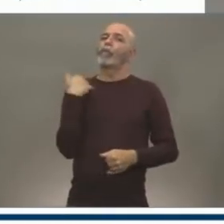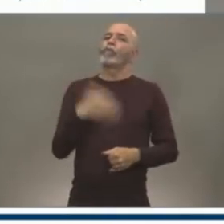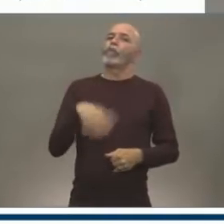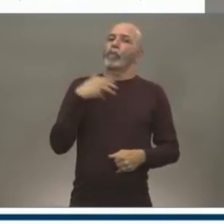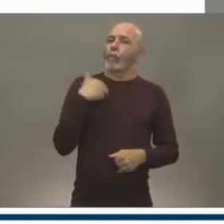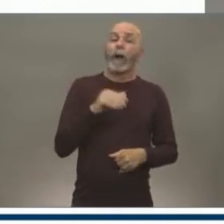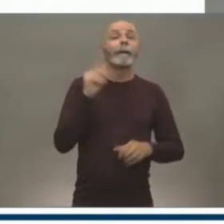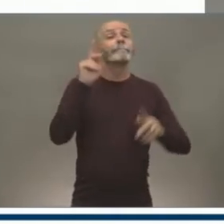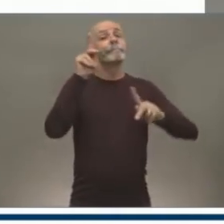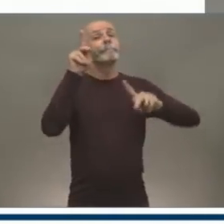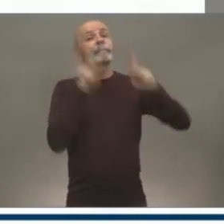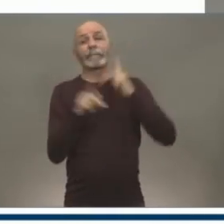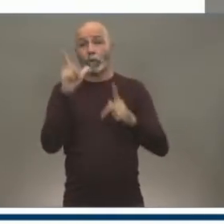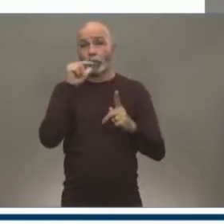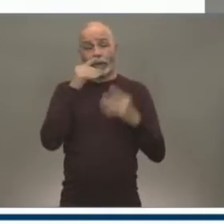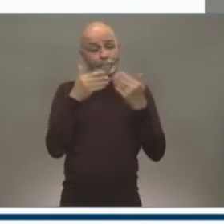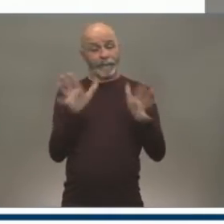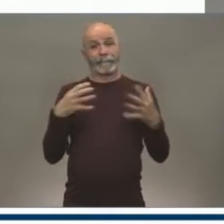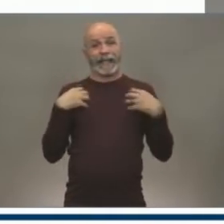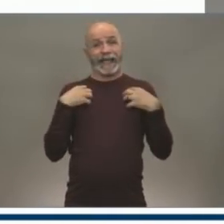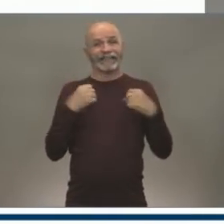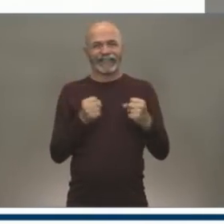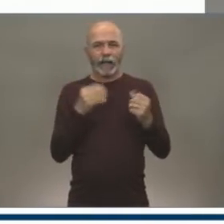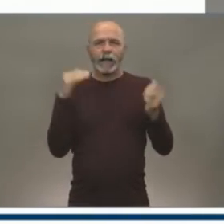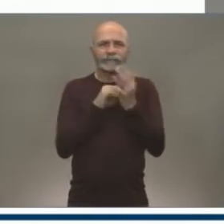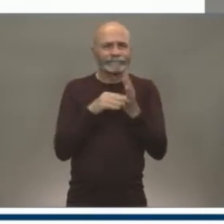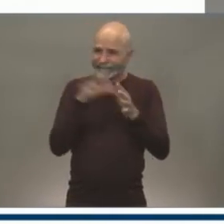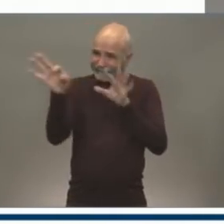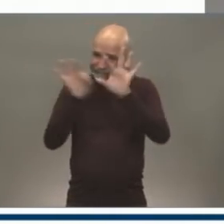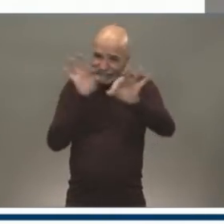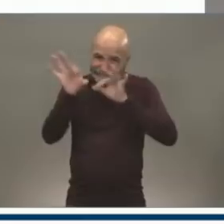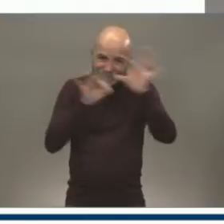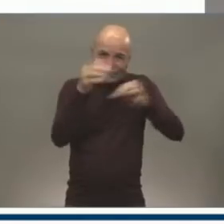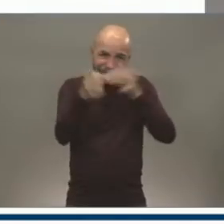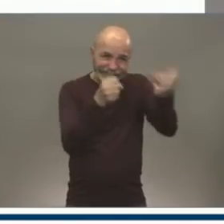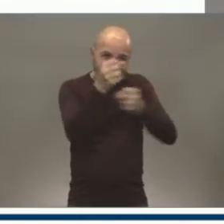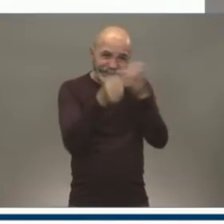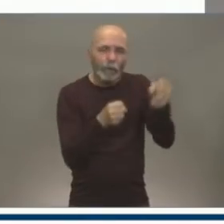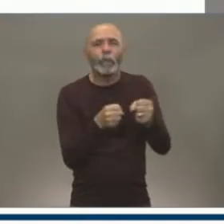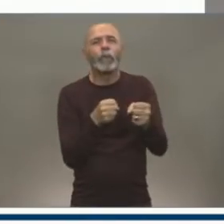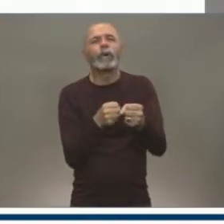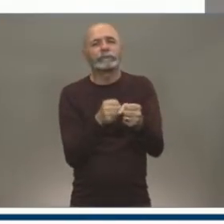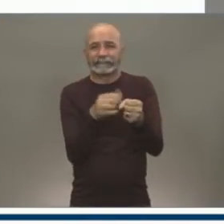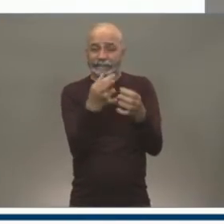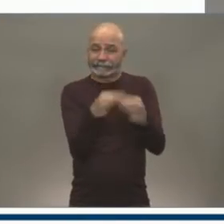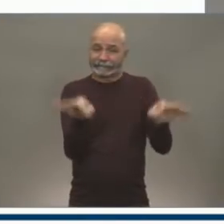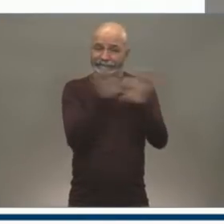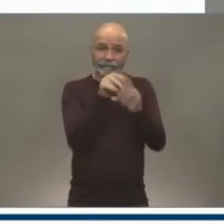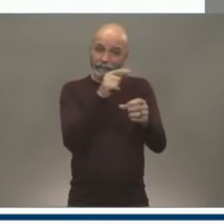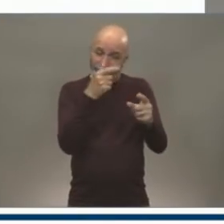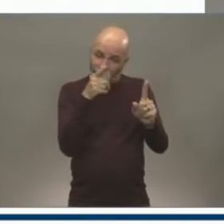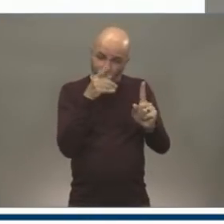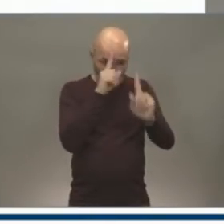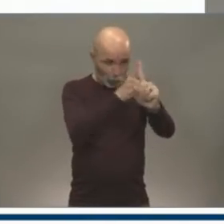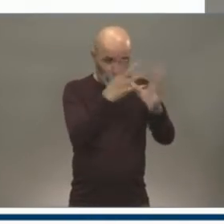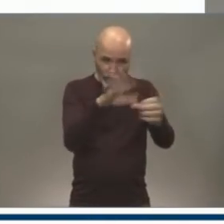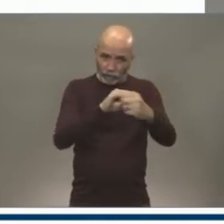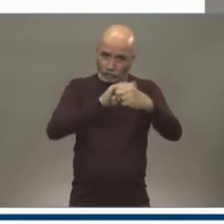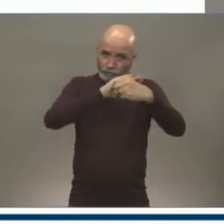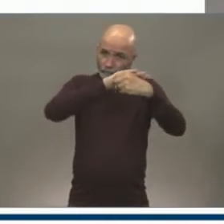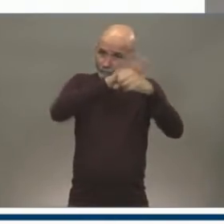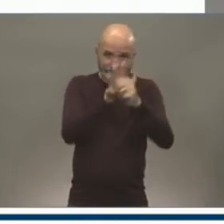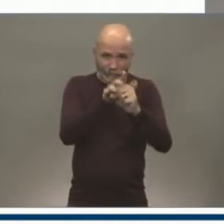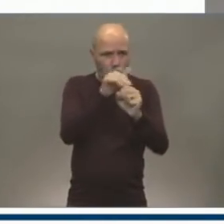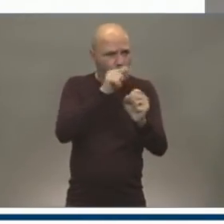within public health to focus on the COVID response and case and contact follow-up.